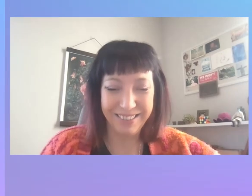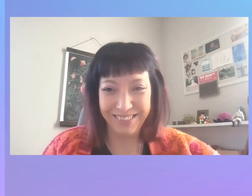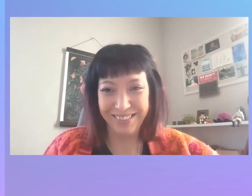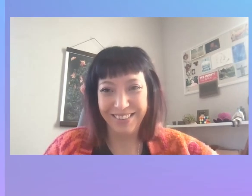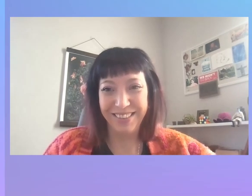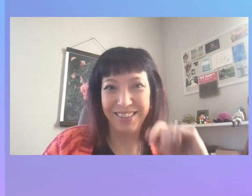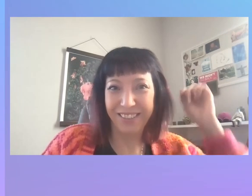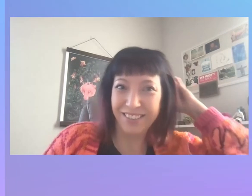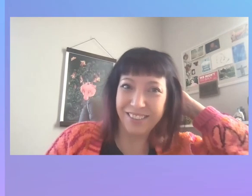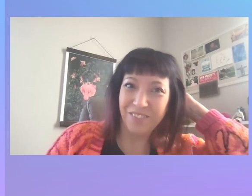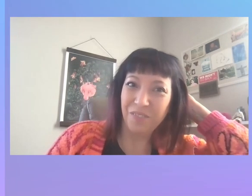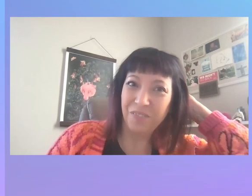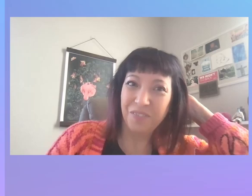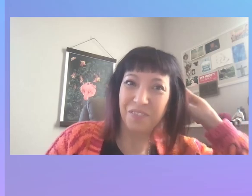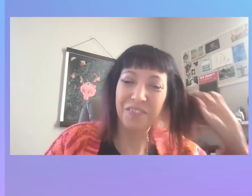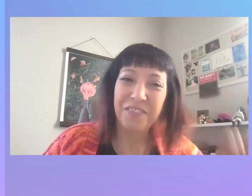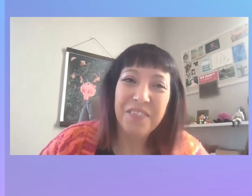Thanks.